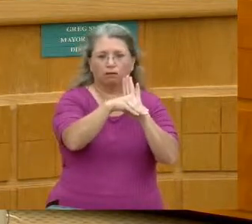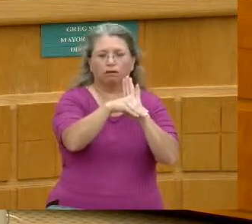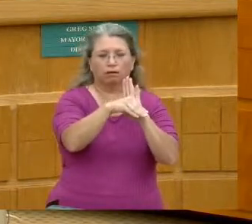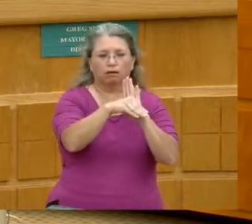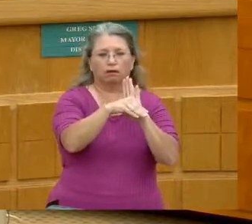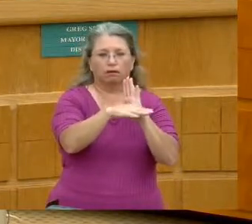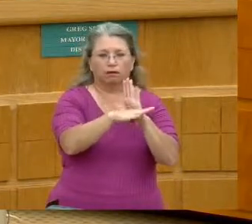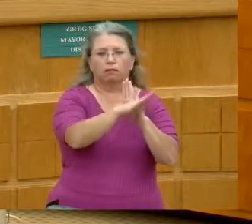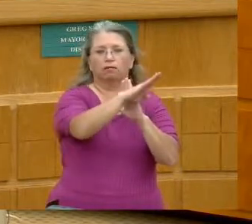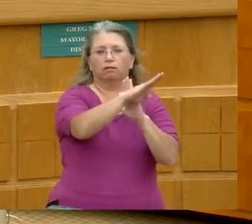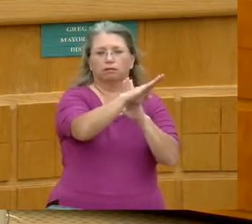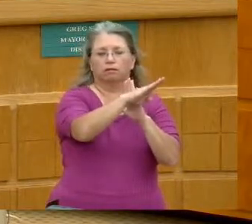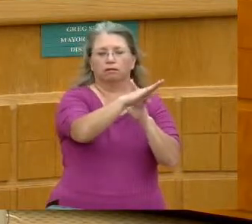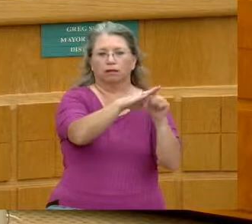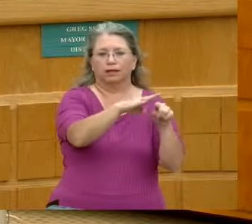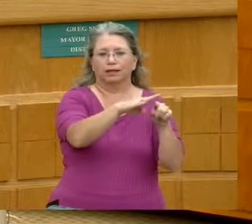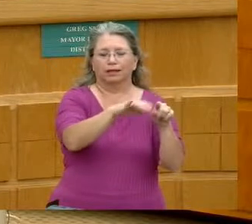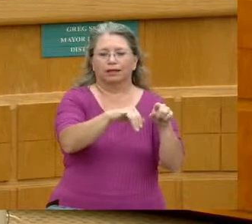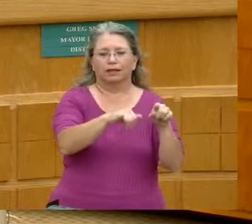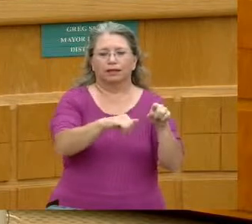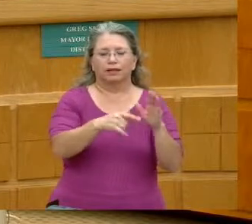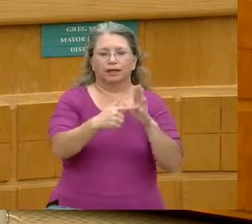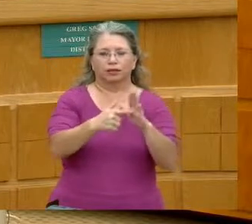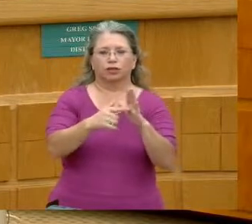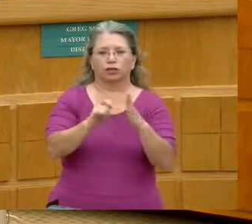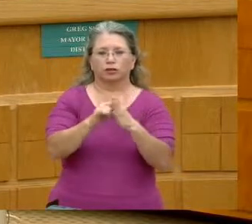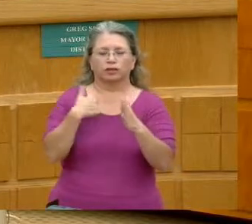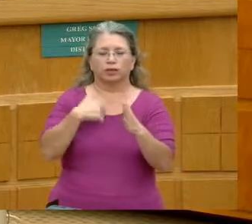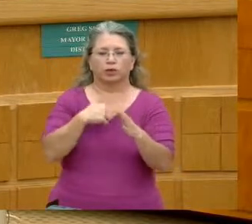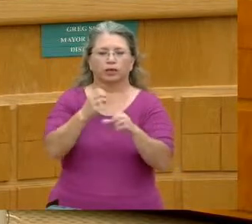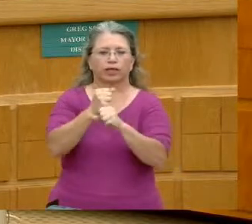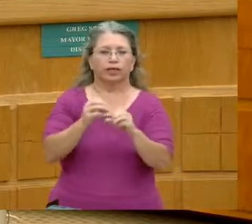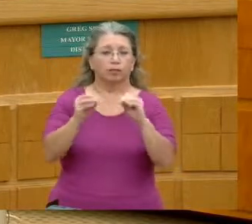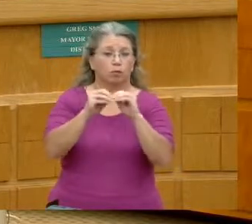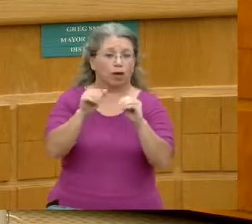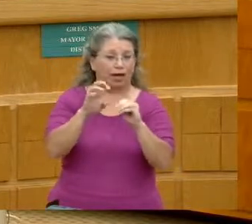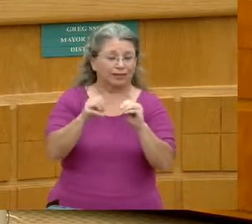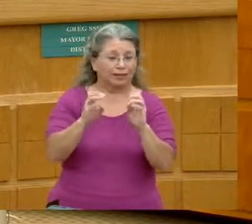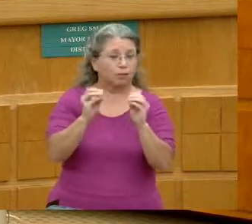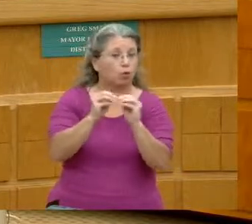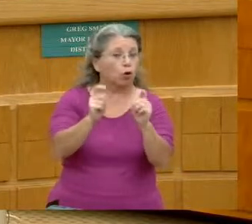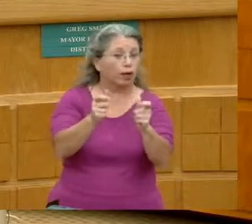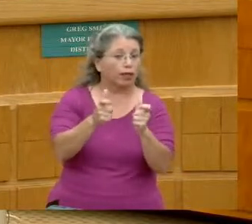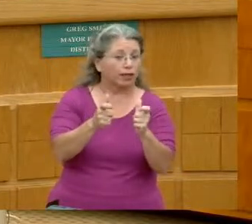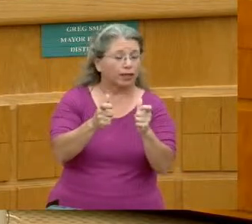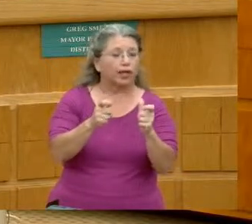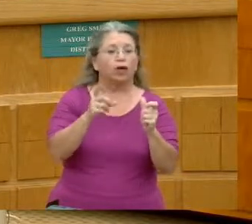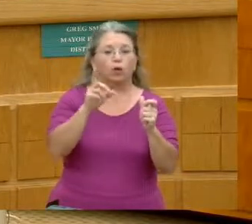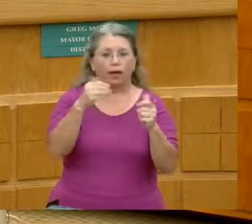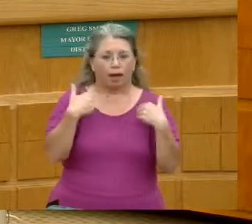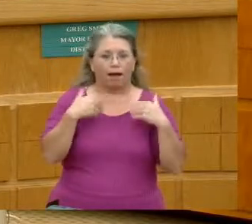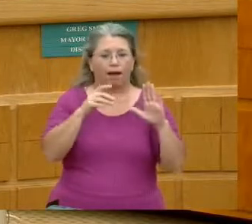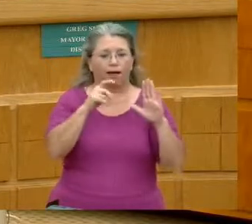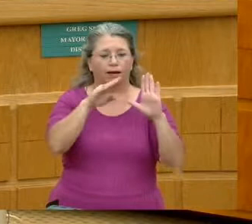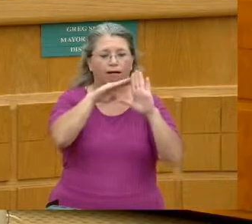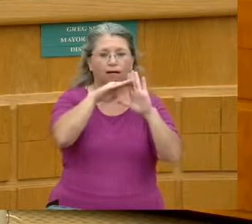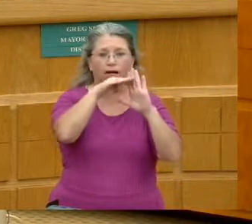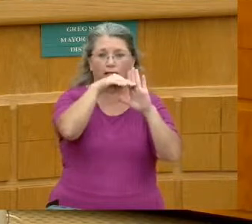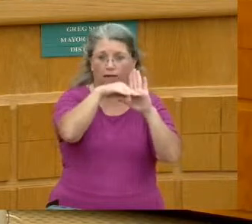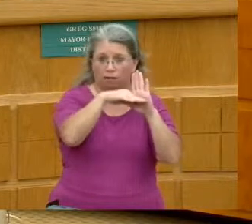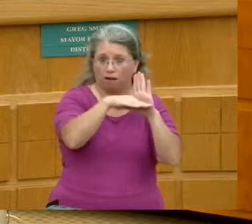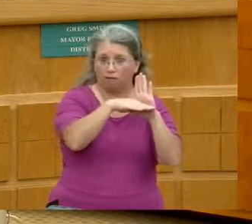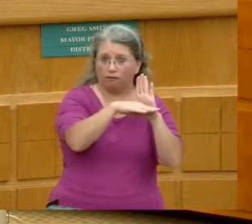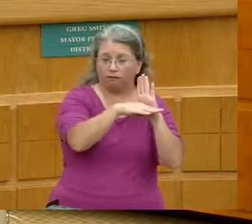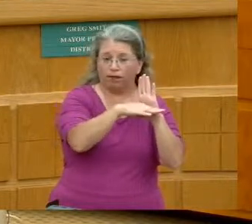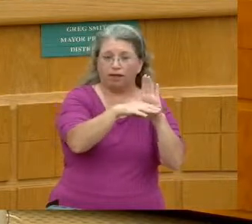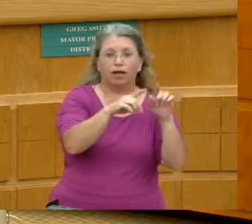that we're accumulating cases more quickly. It leveled off again, and you can see now we're turning up, and we've turned up, and for the